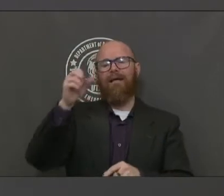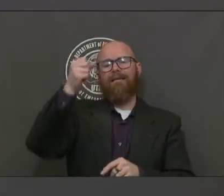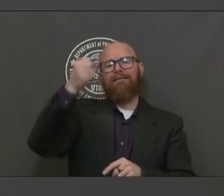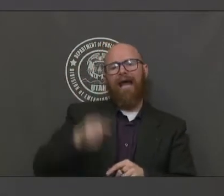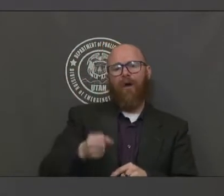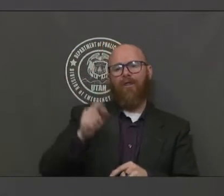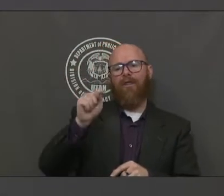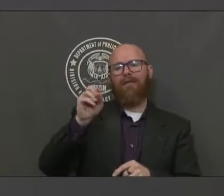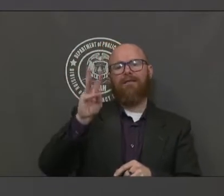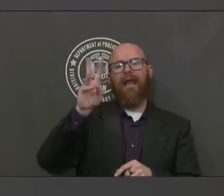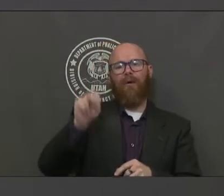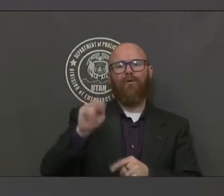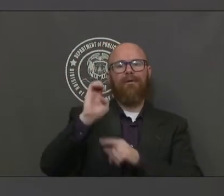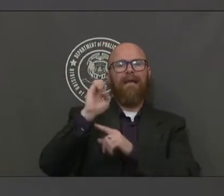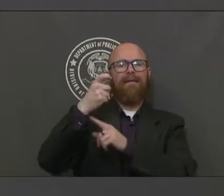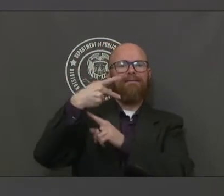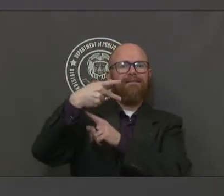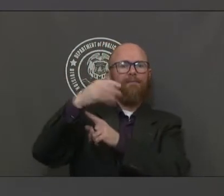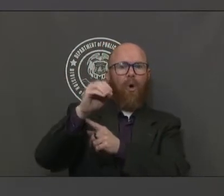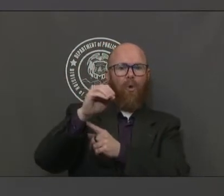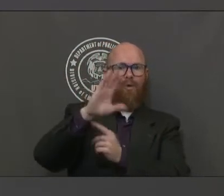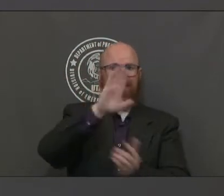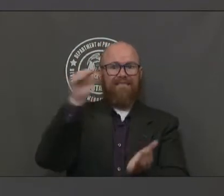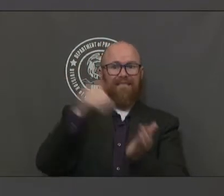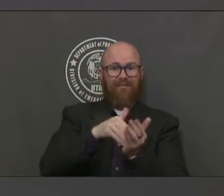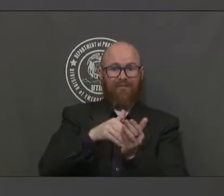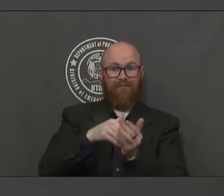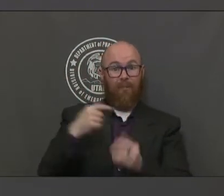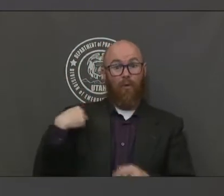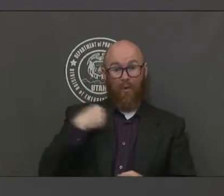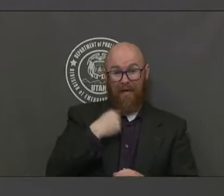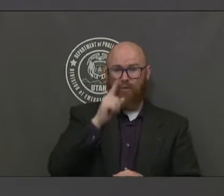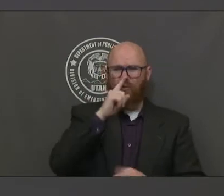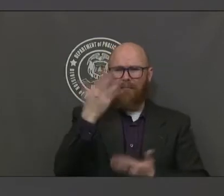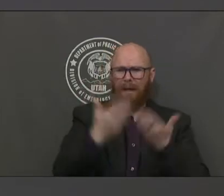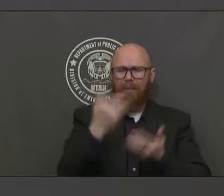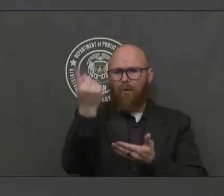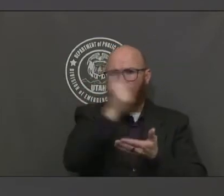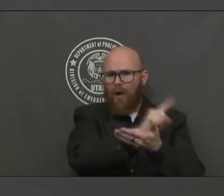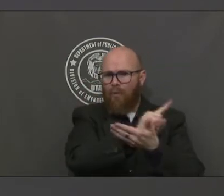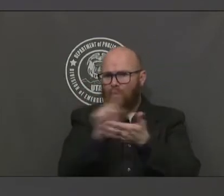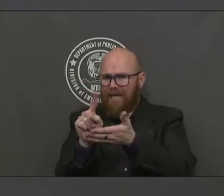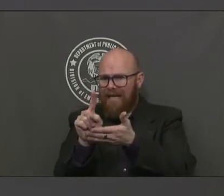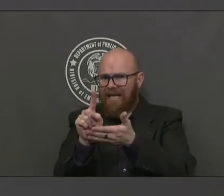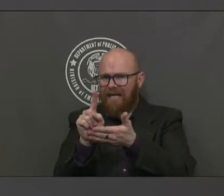Yeah. Guys, we were days away from